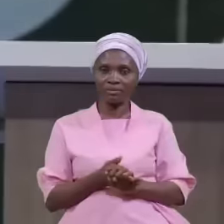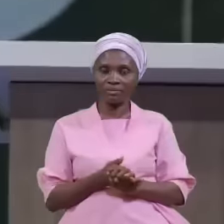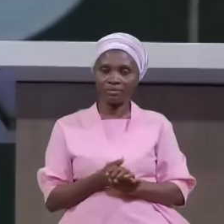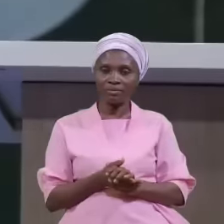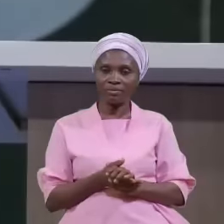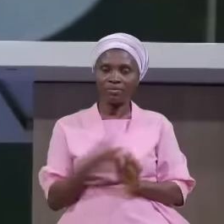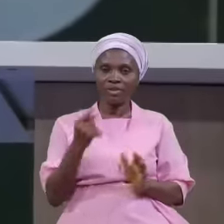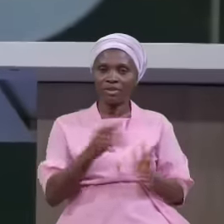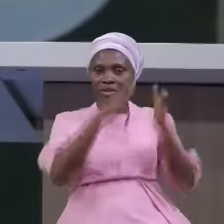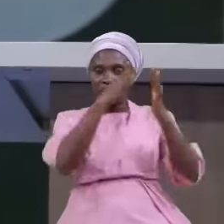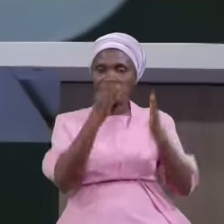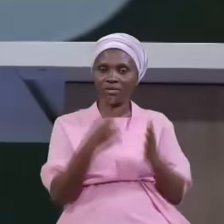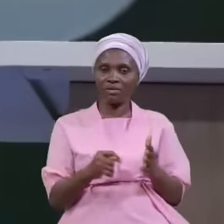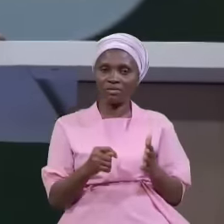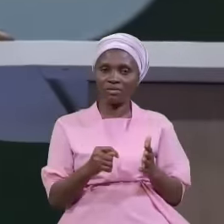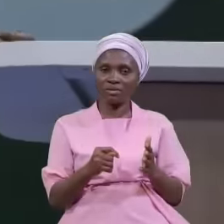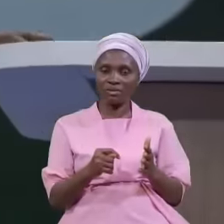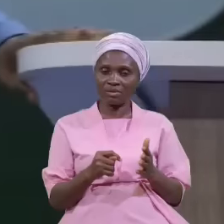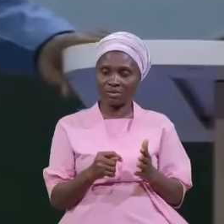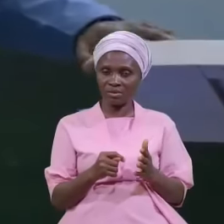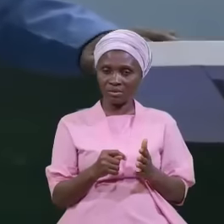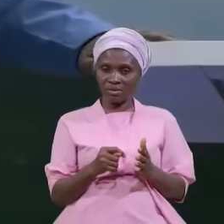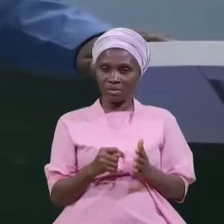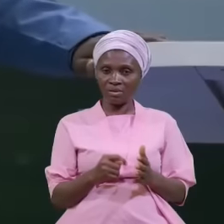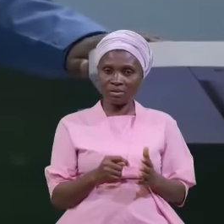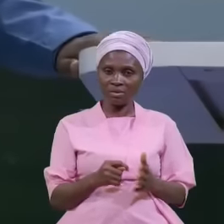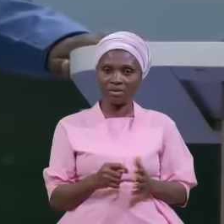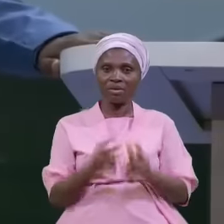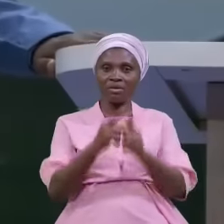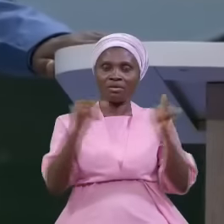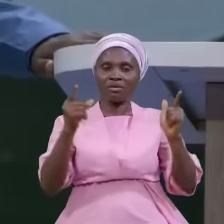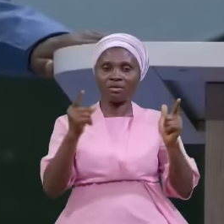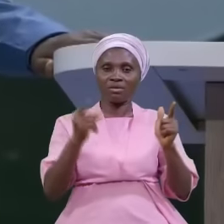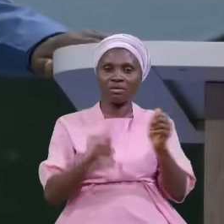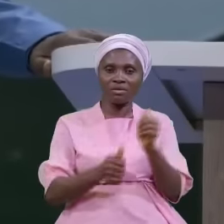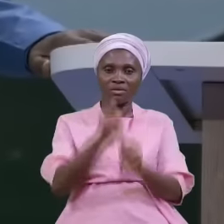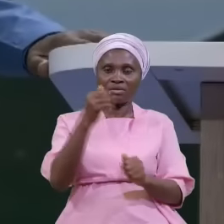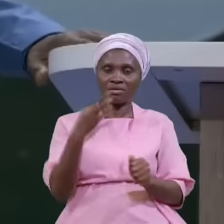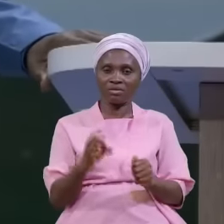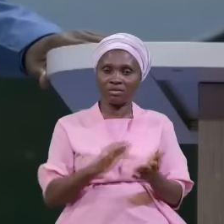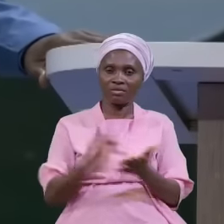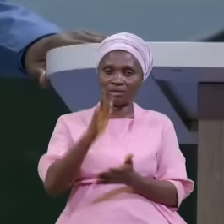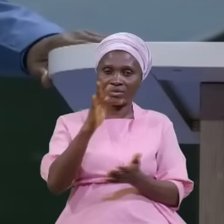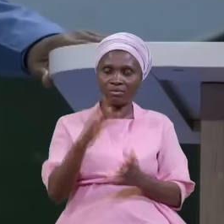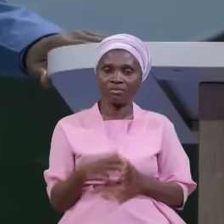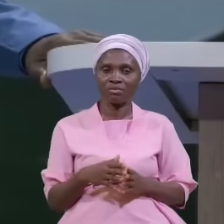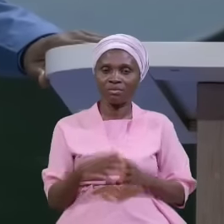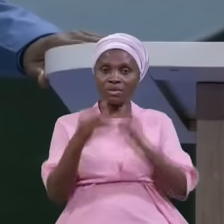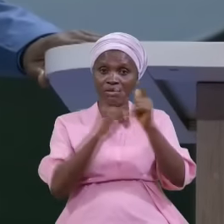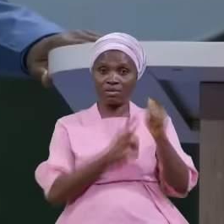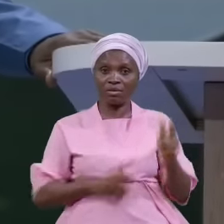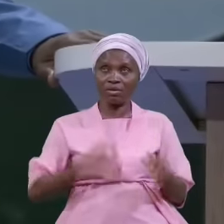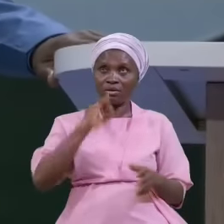greatest of glory. The expectation of the greatest of glory. The Lord is coming. He'll come in the